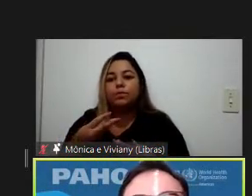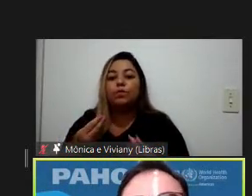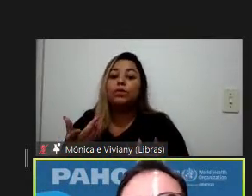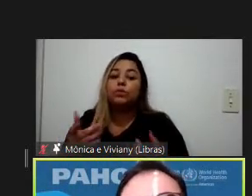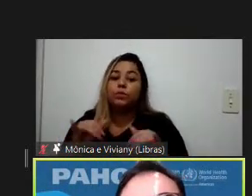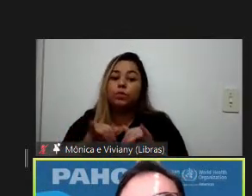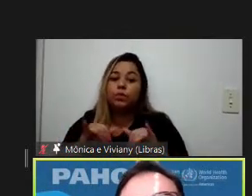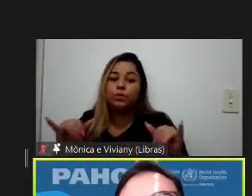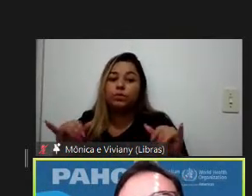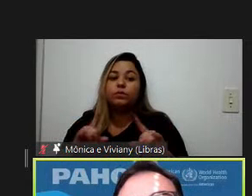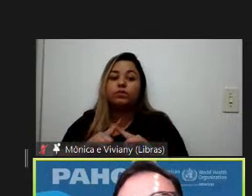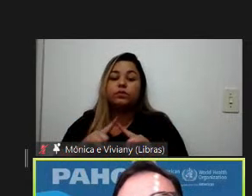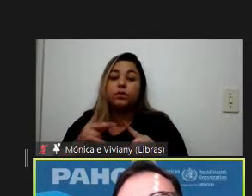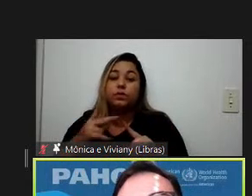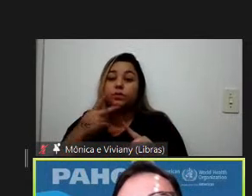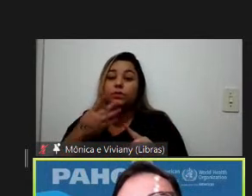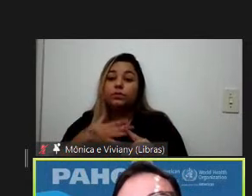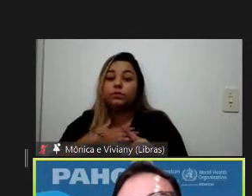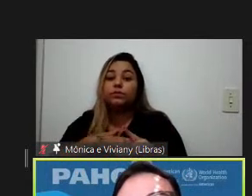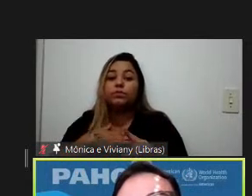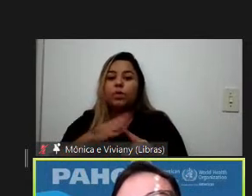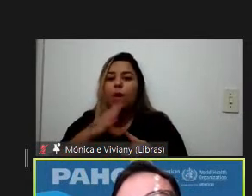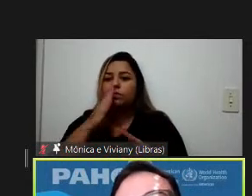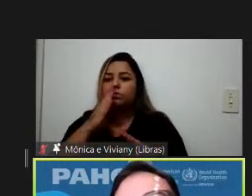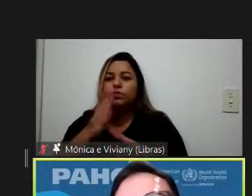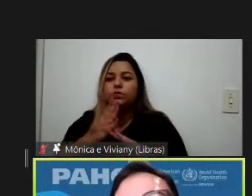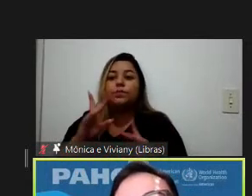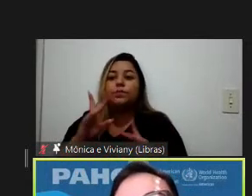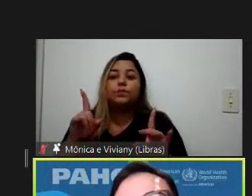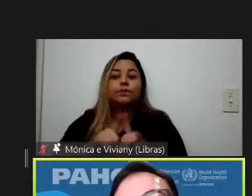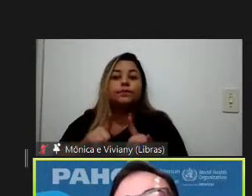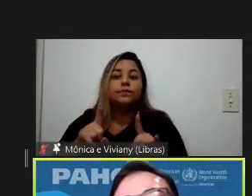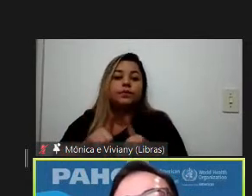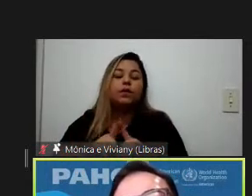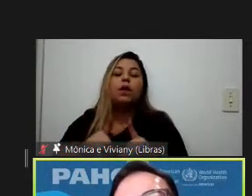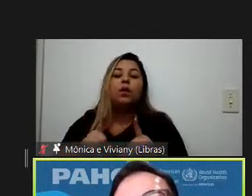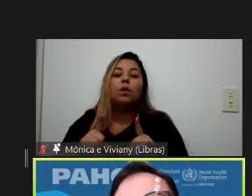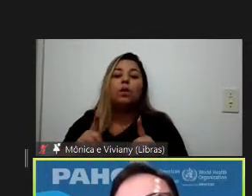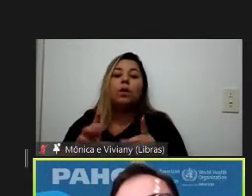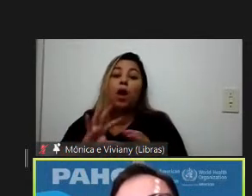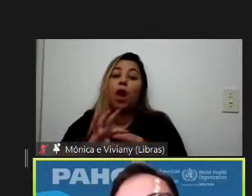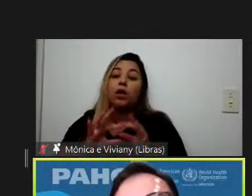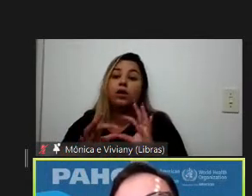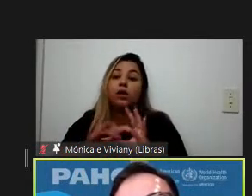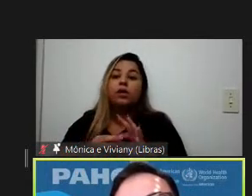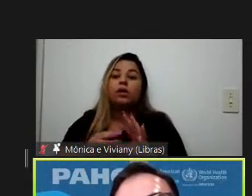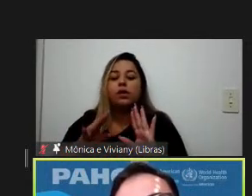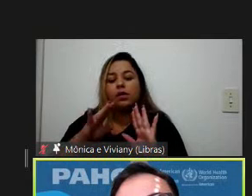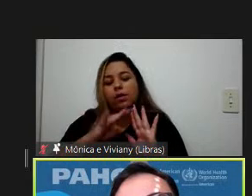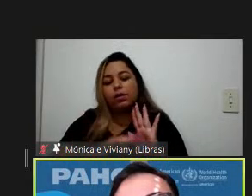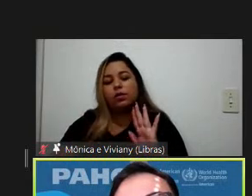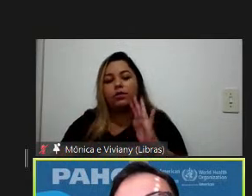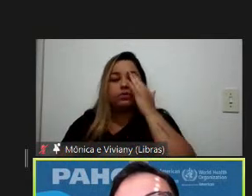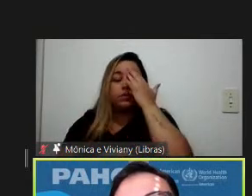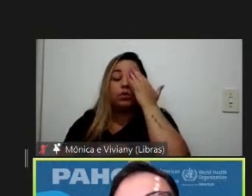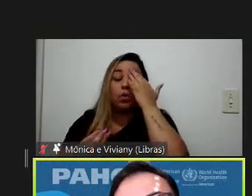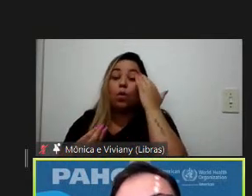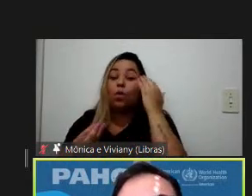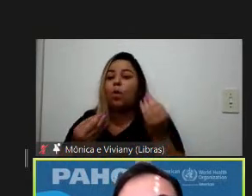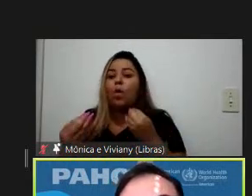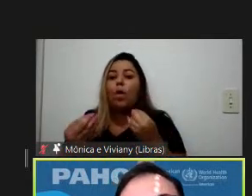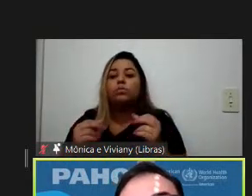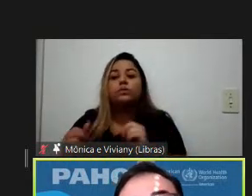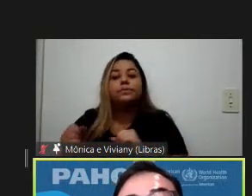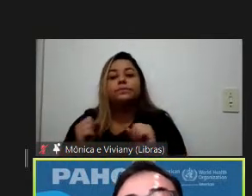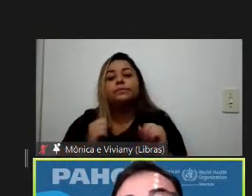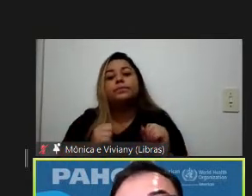to load you with information. I would like to talk a bit about the objectives which are associated by each one of these lines of action